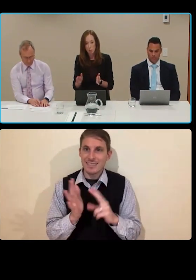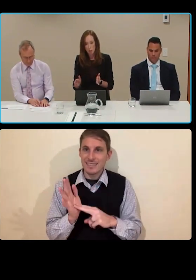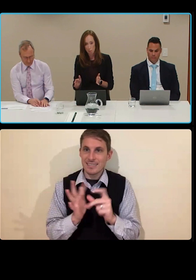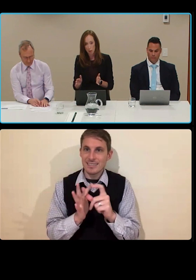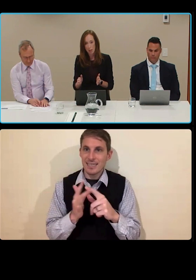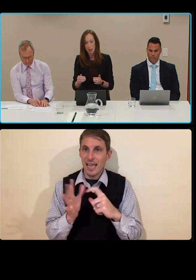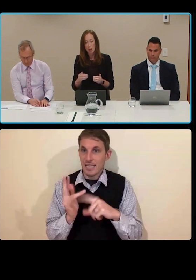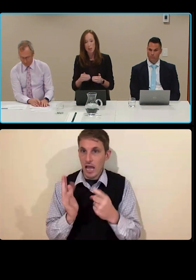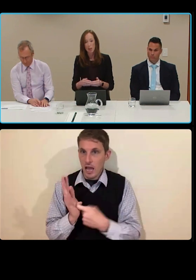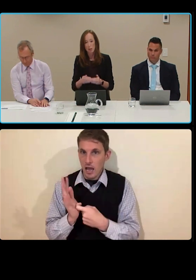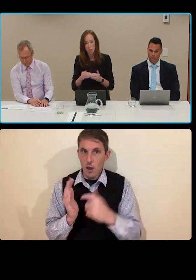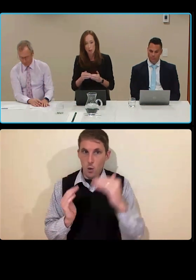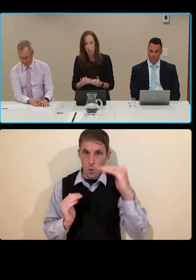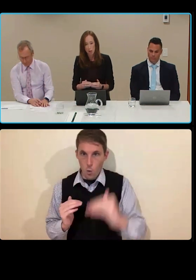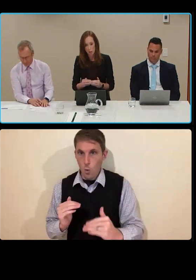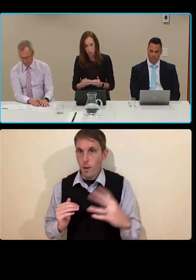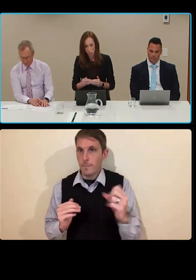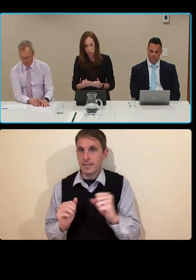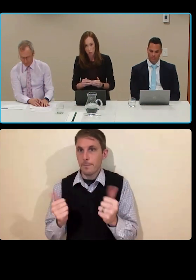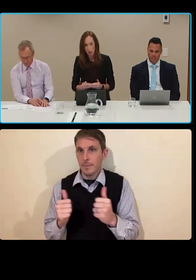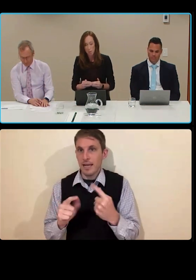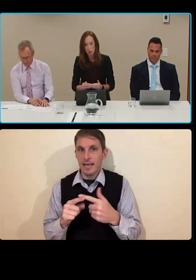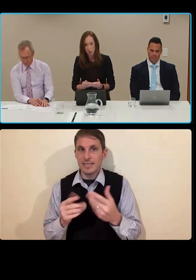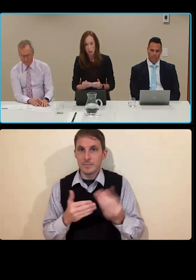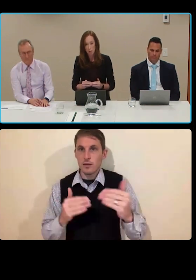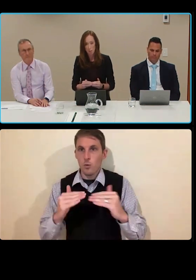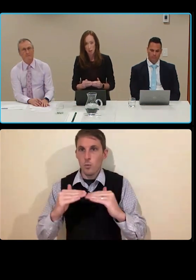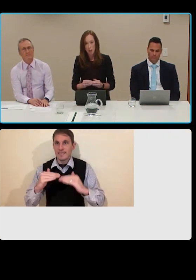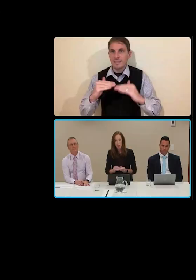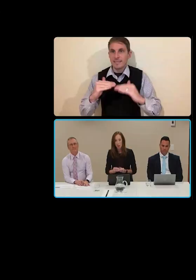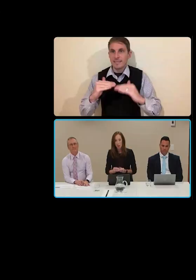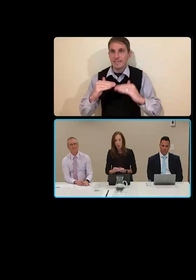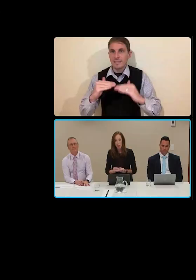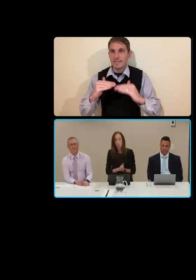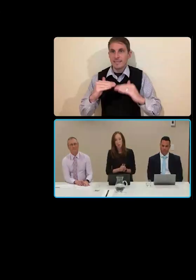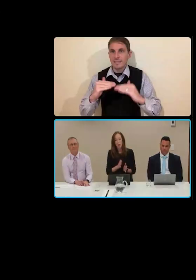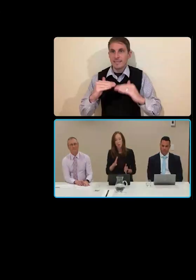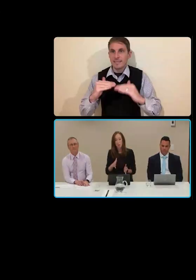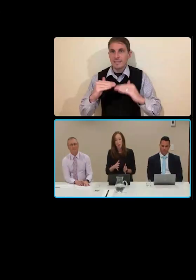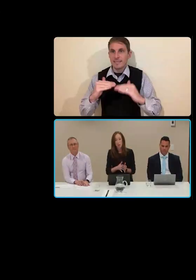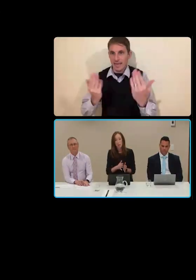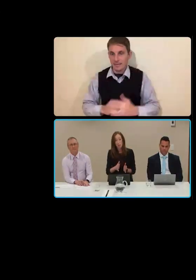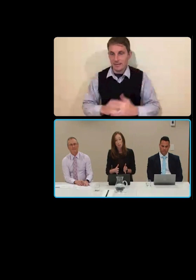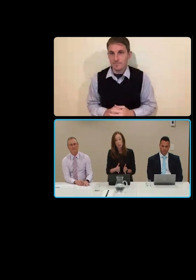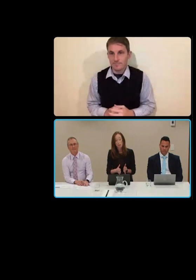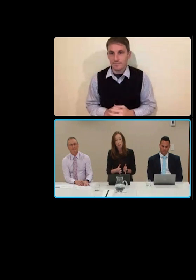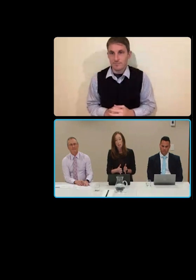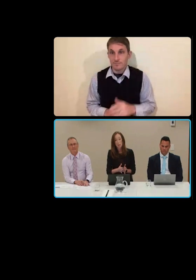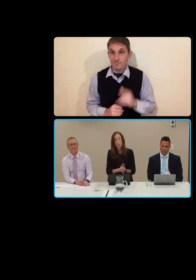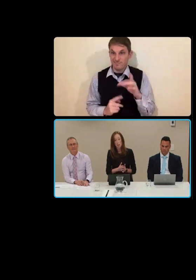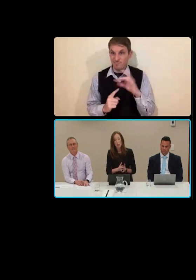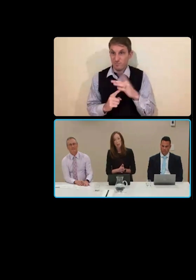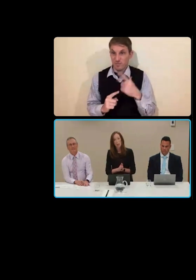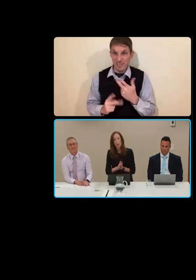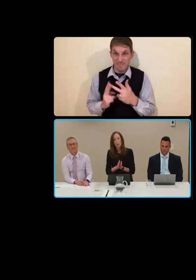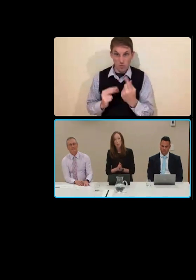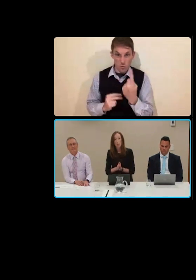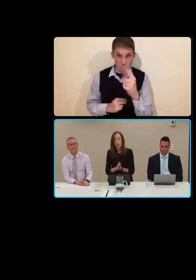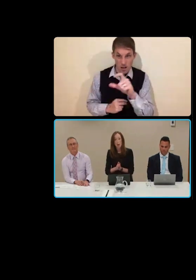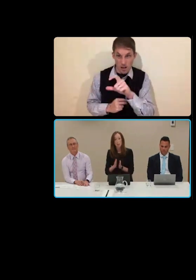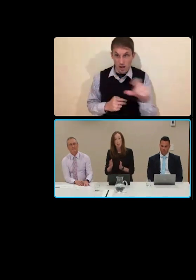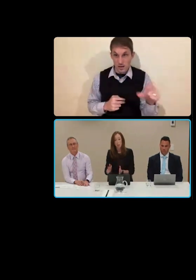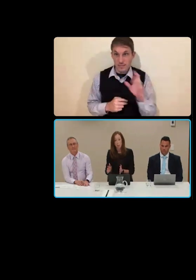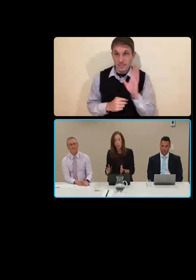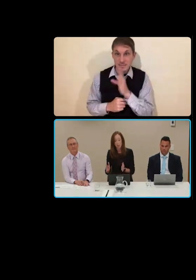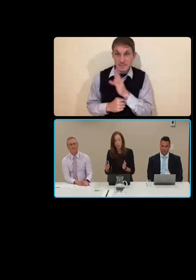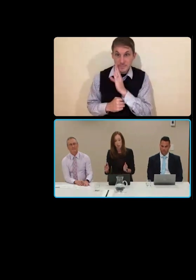they all must be complete and then submitted within the 21-day period. That's important because if a single QI is skipped, you